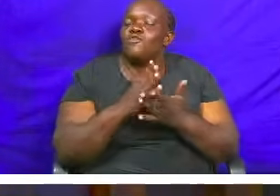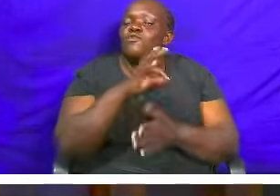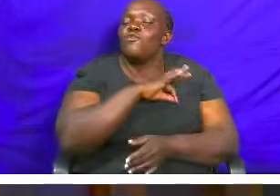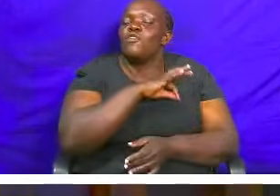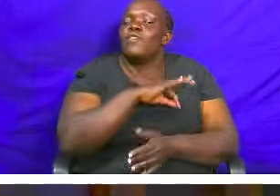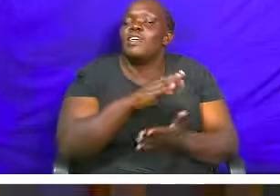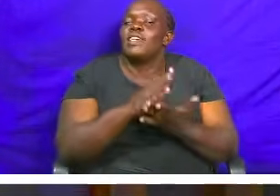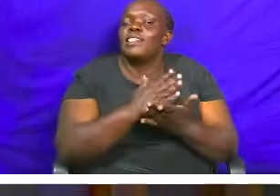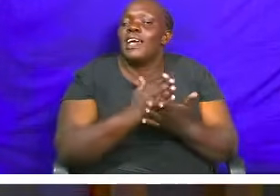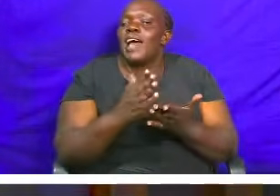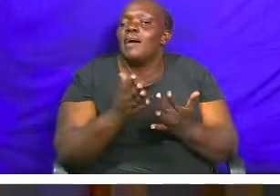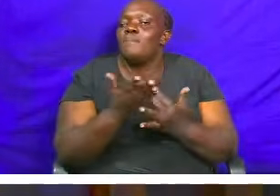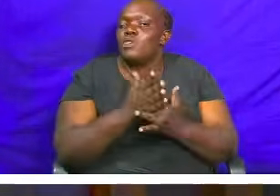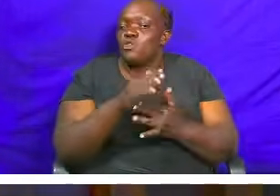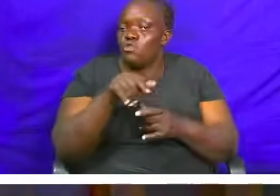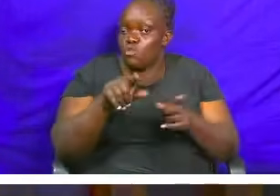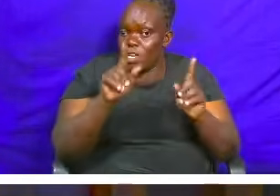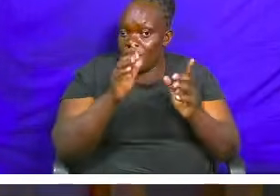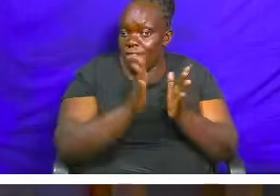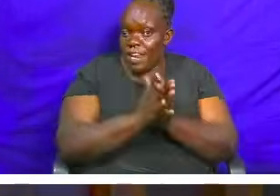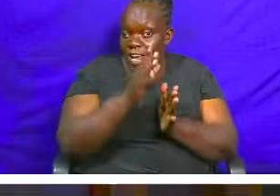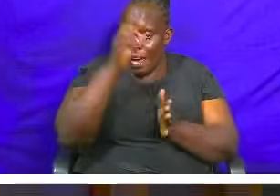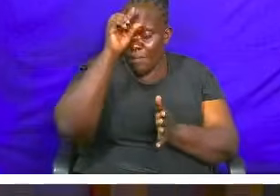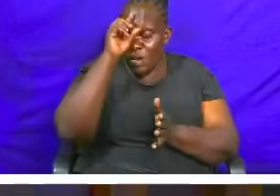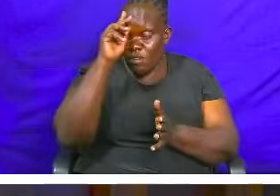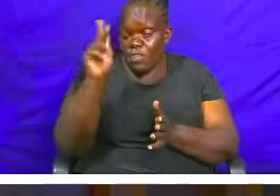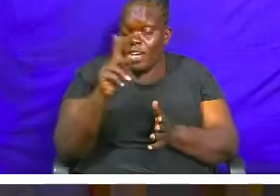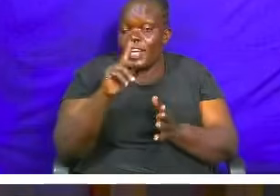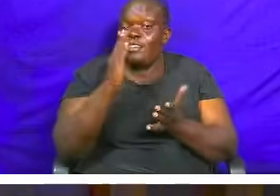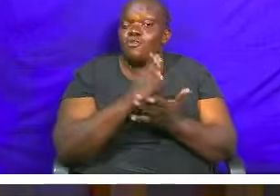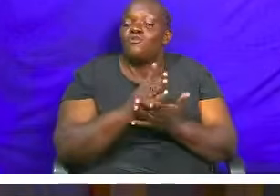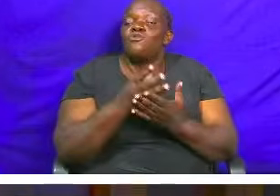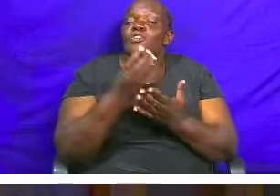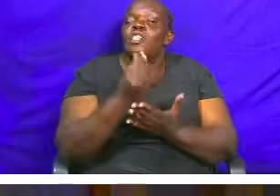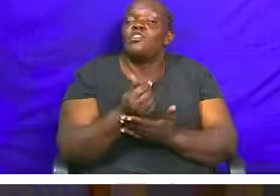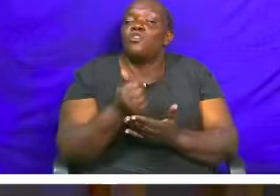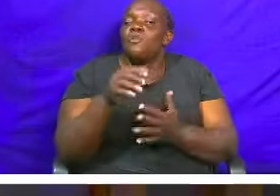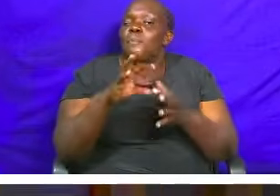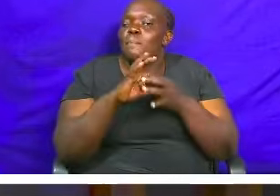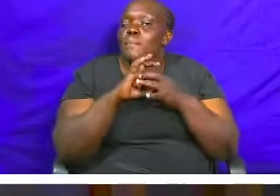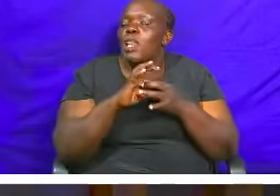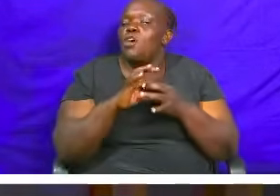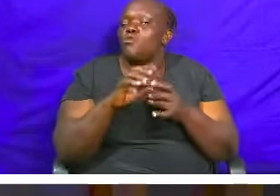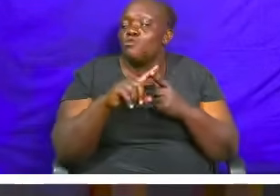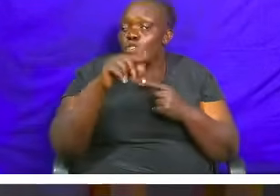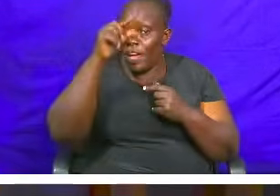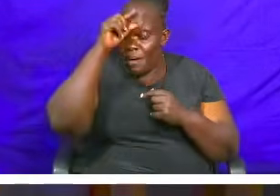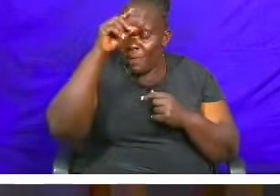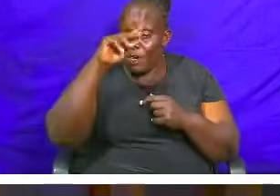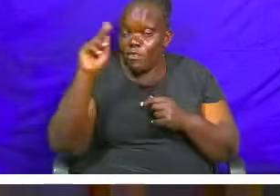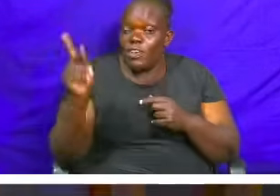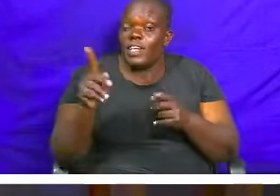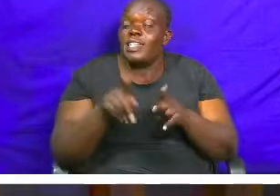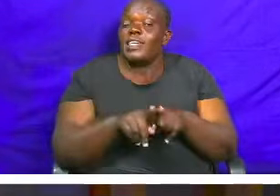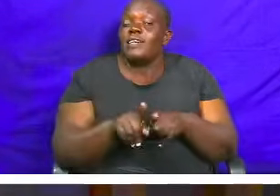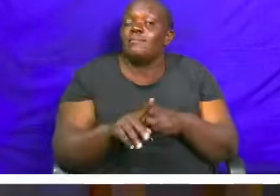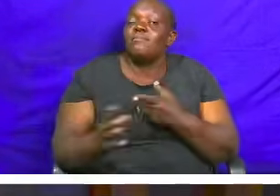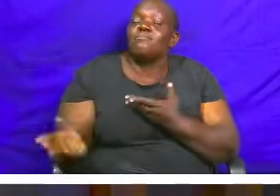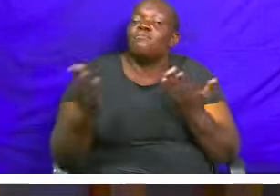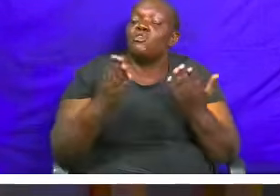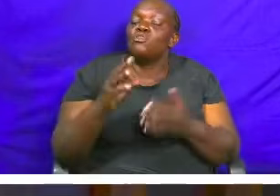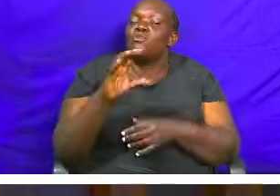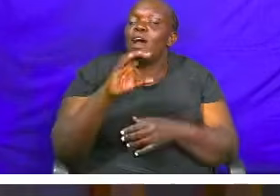have between yourself and the government of Kenya. Basically, the resource belongs to the government of Kenya. However, you've brought your capital